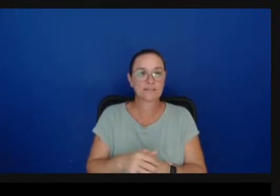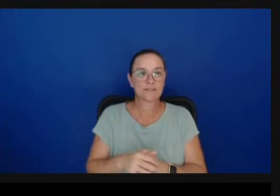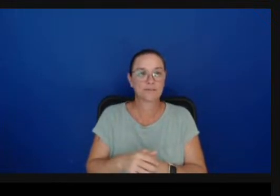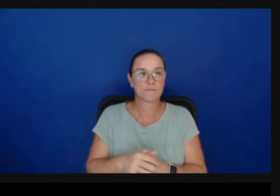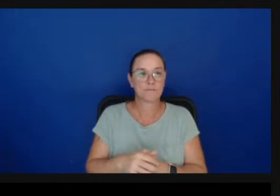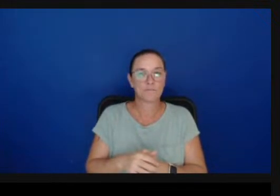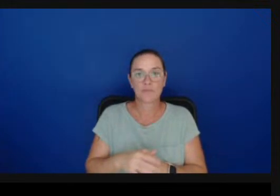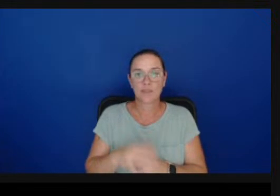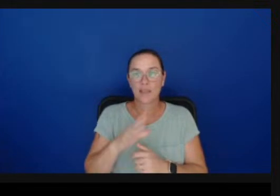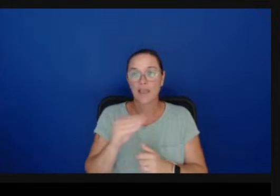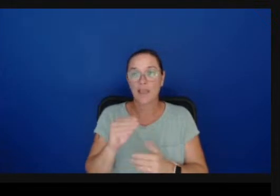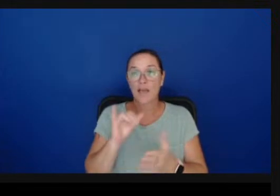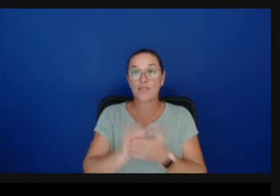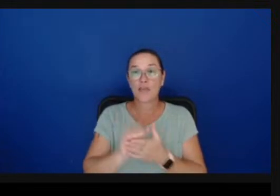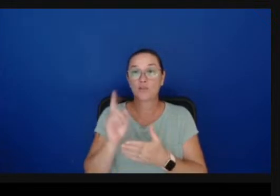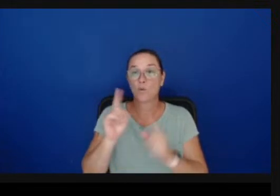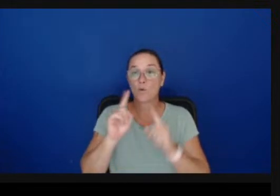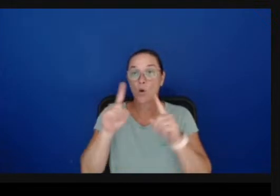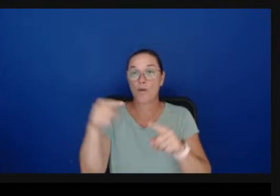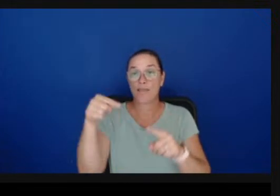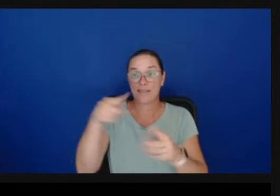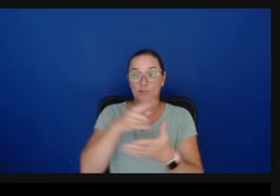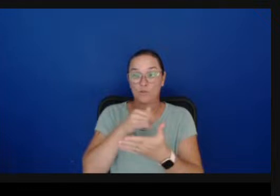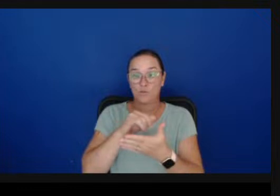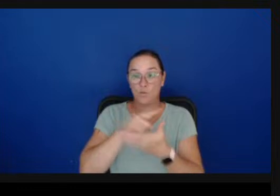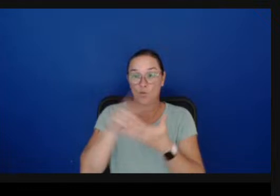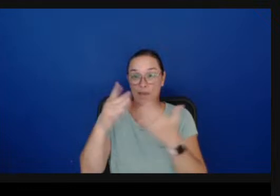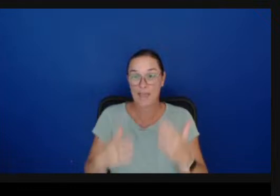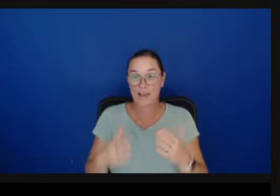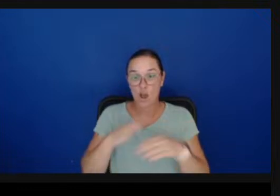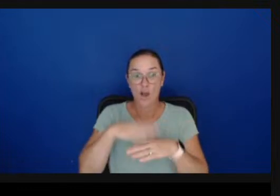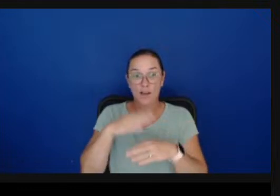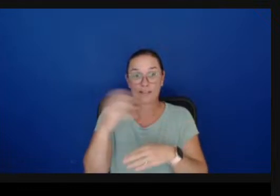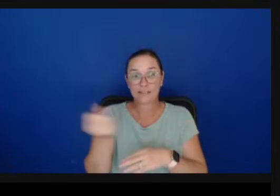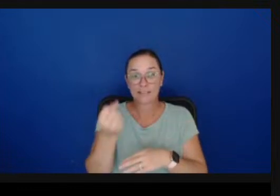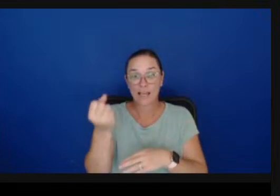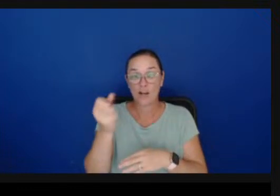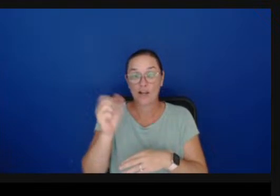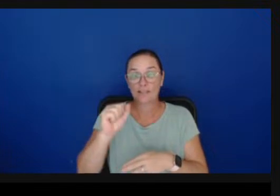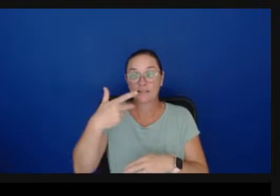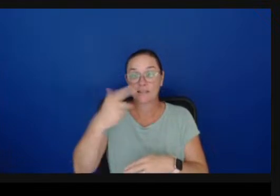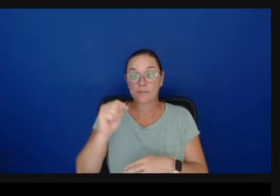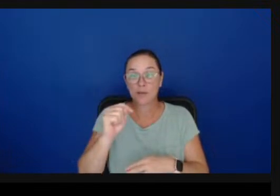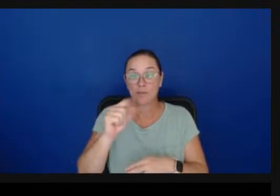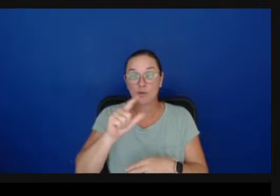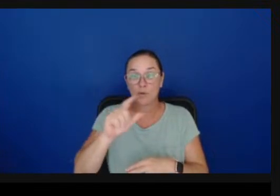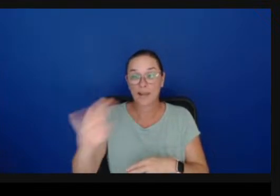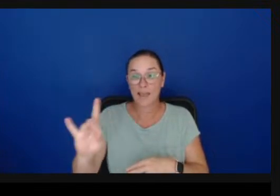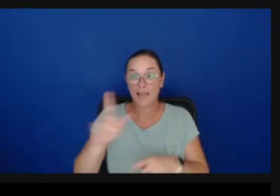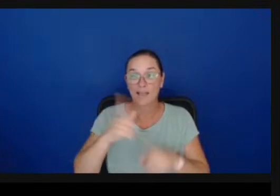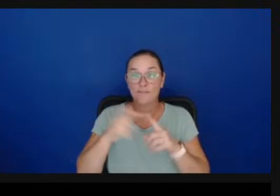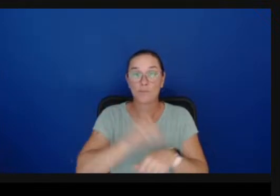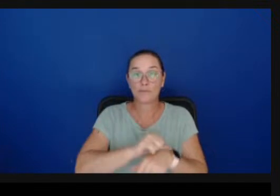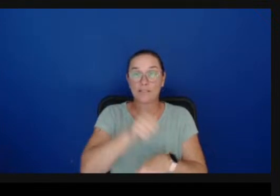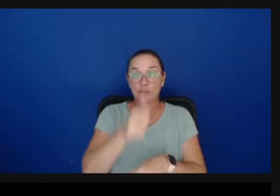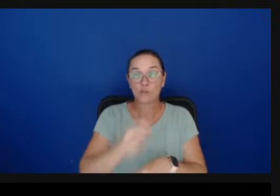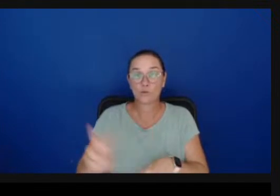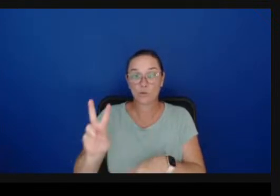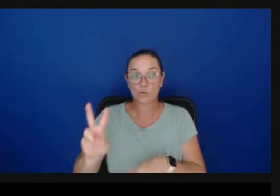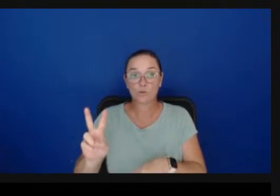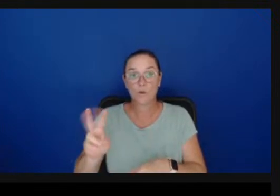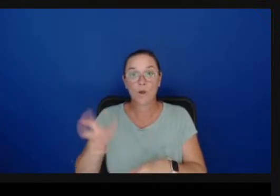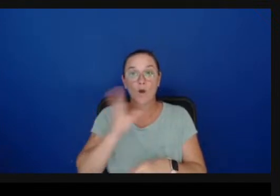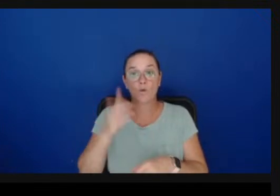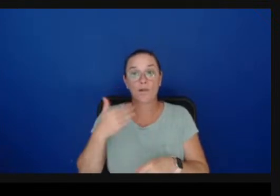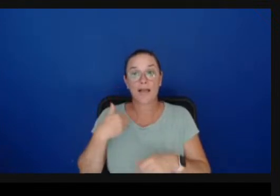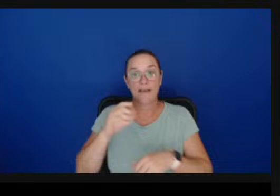fairs. And that's where we're headed this weekend on Saturday, September 28th from 10 to 2. We will be there with a booth set up.